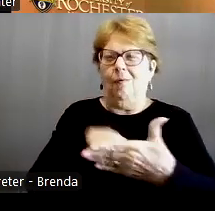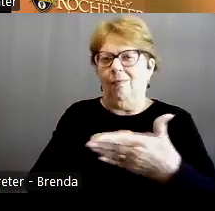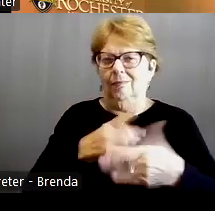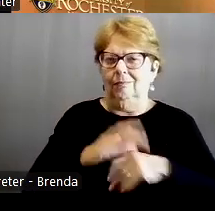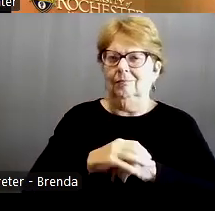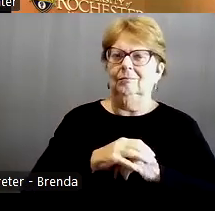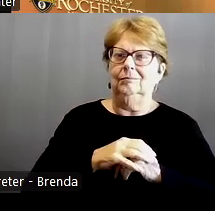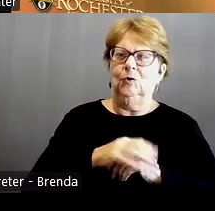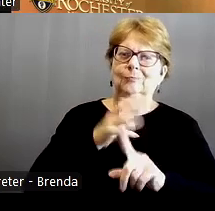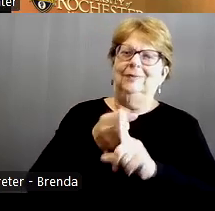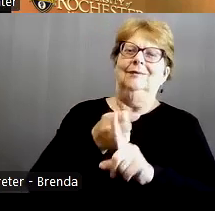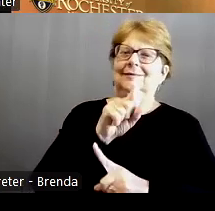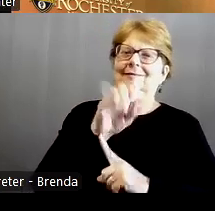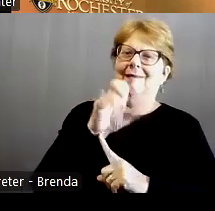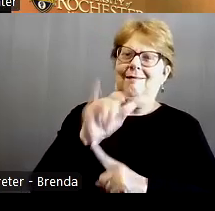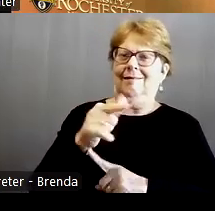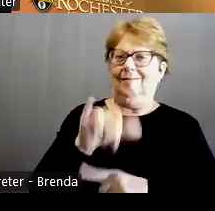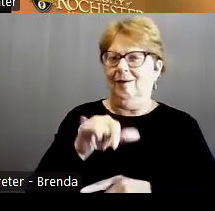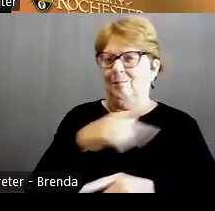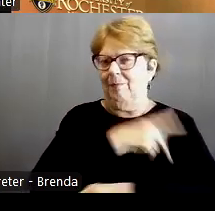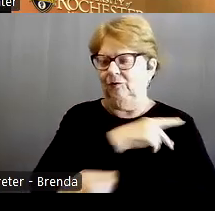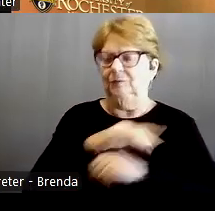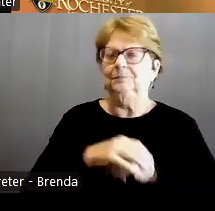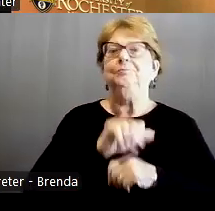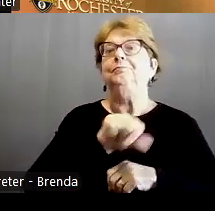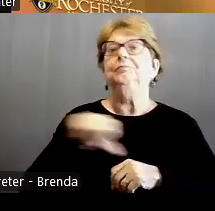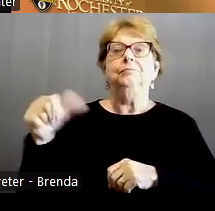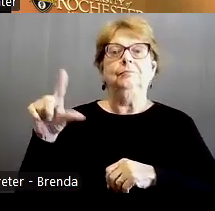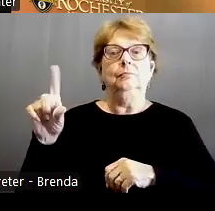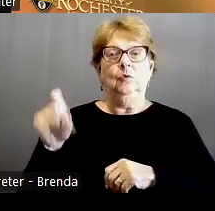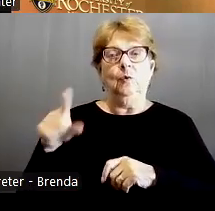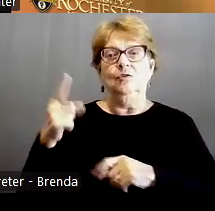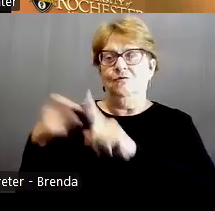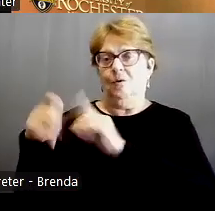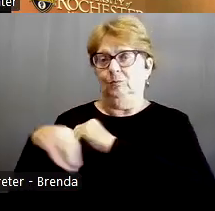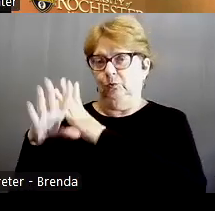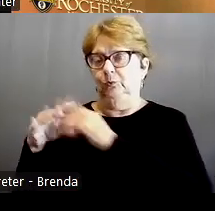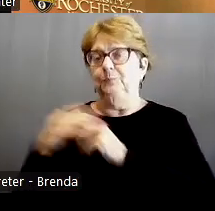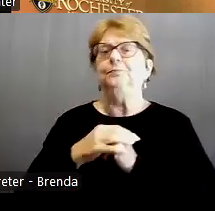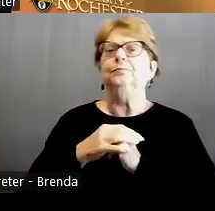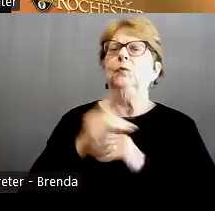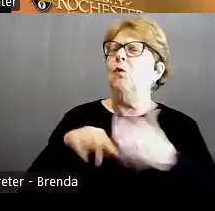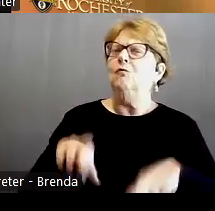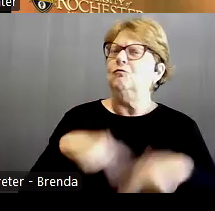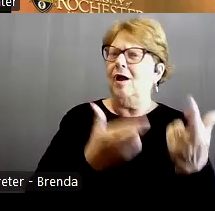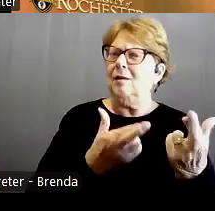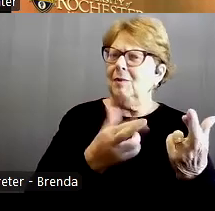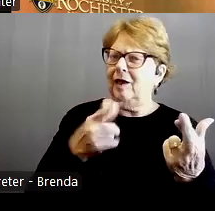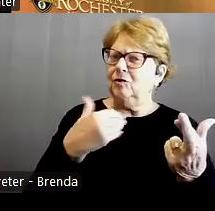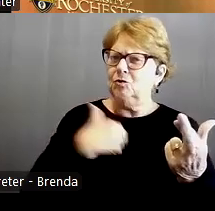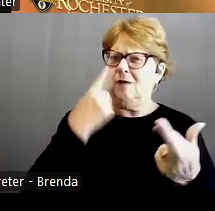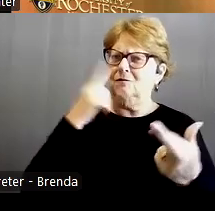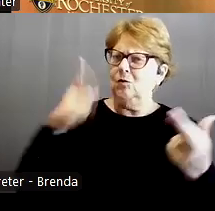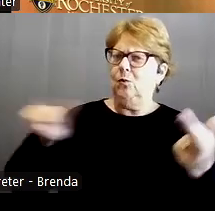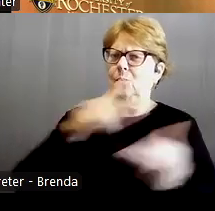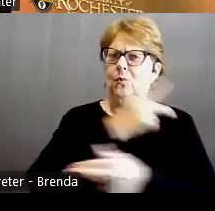Yeah. Yeah, Mike. Another question from Zoom. What recommendations do you have for patients